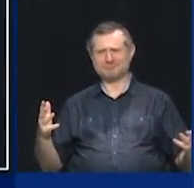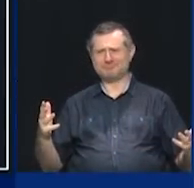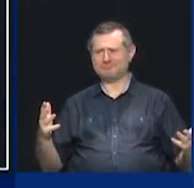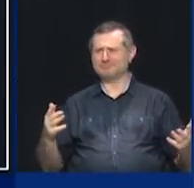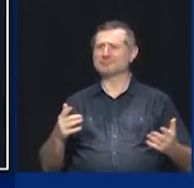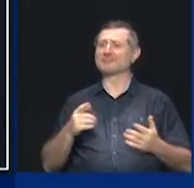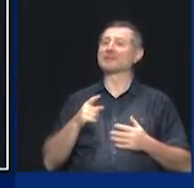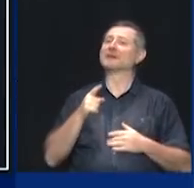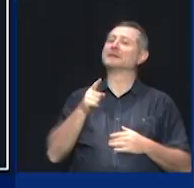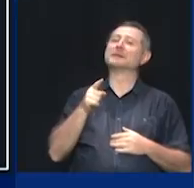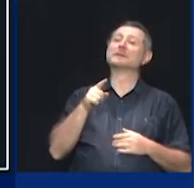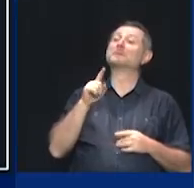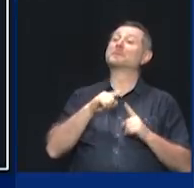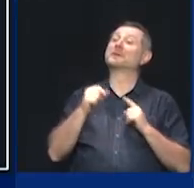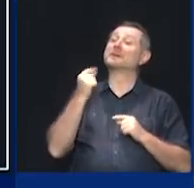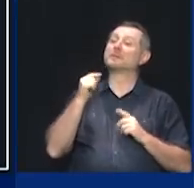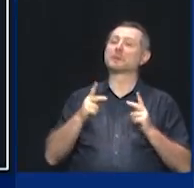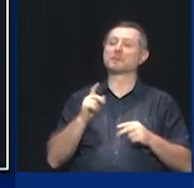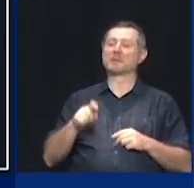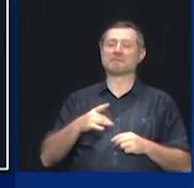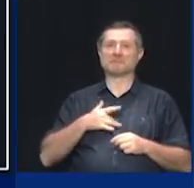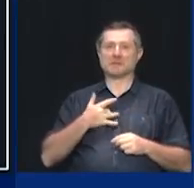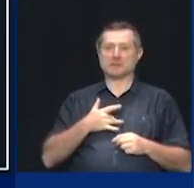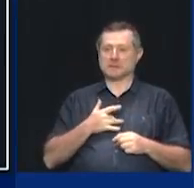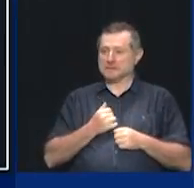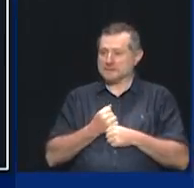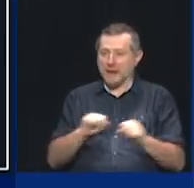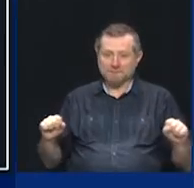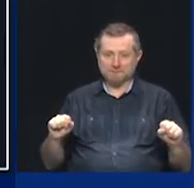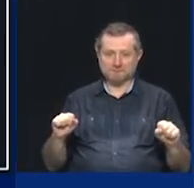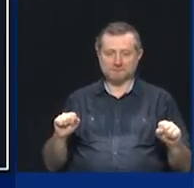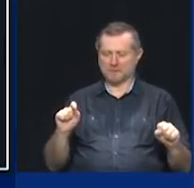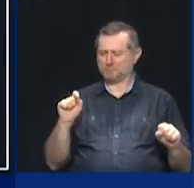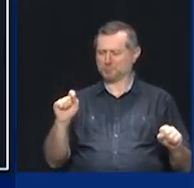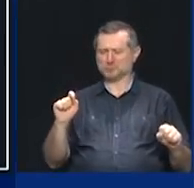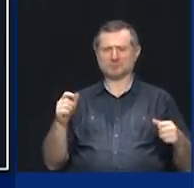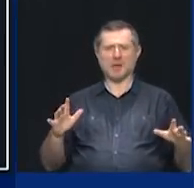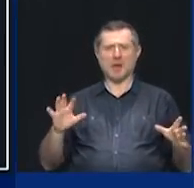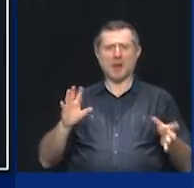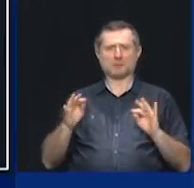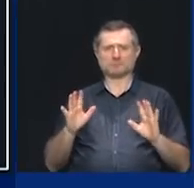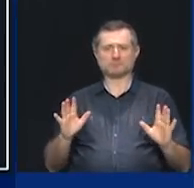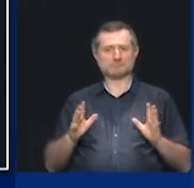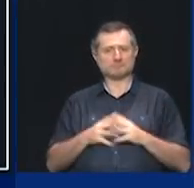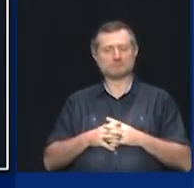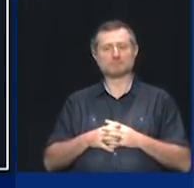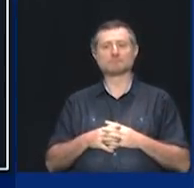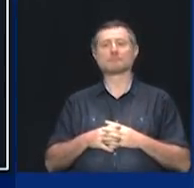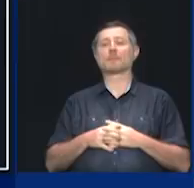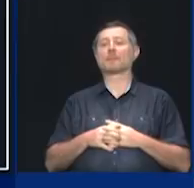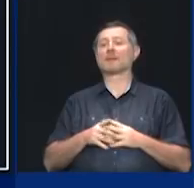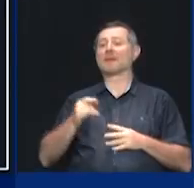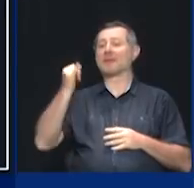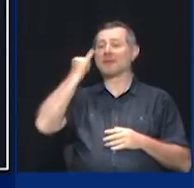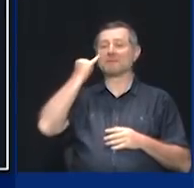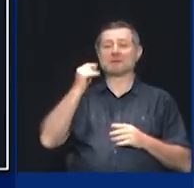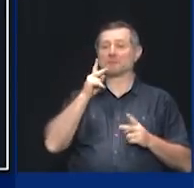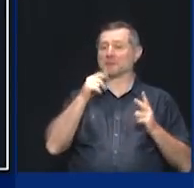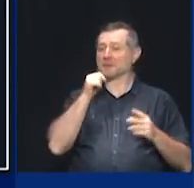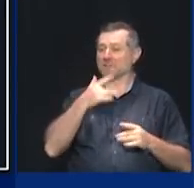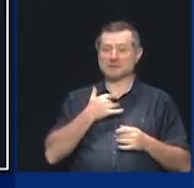they have to feel safe. They're not coming back unless they feel